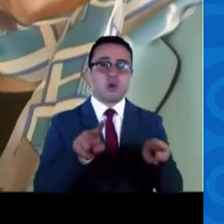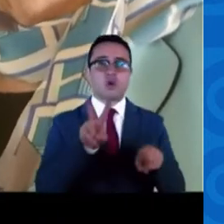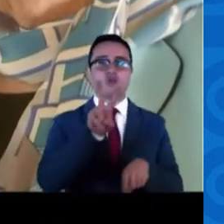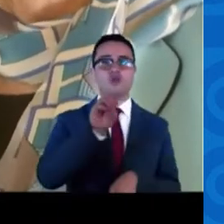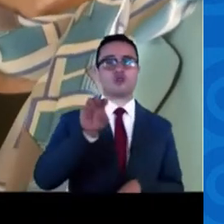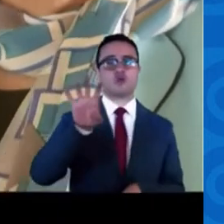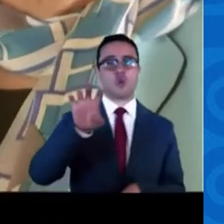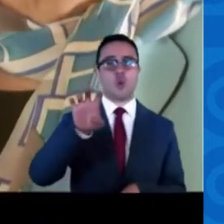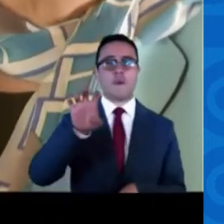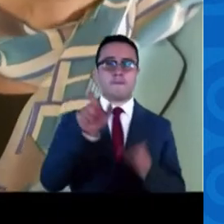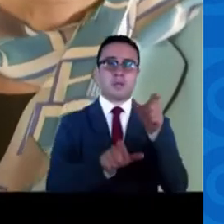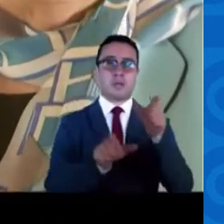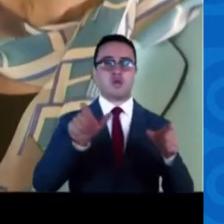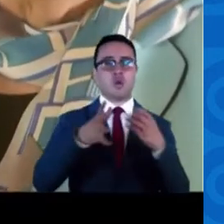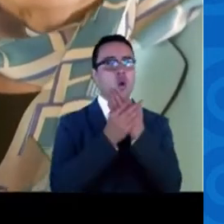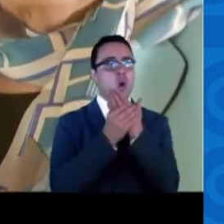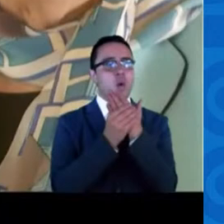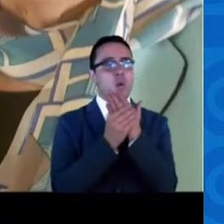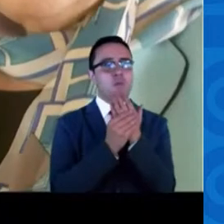regarding poverty, we have